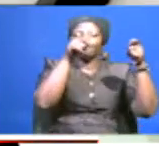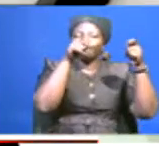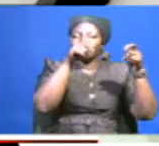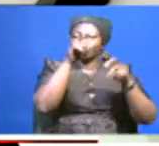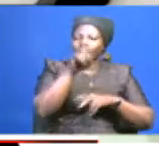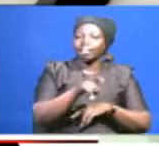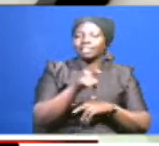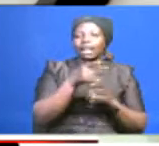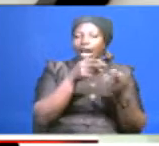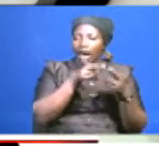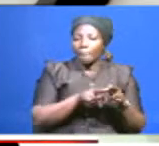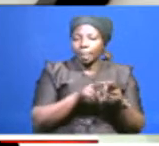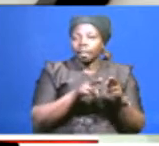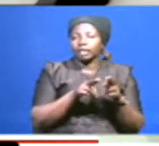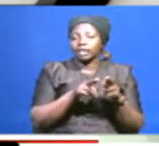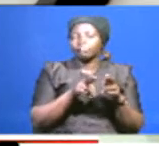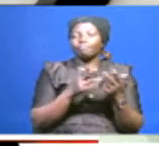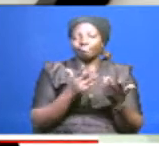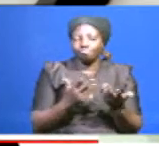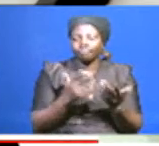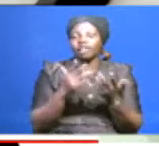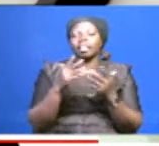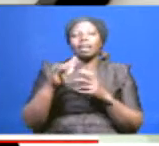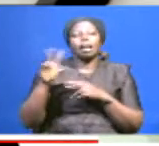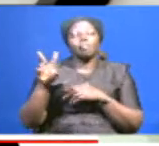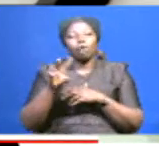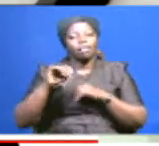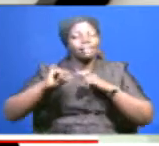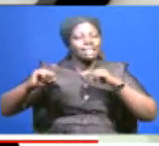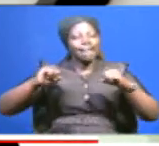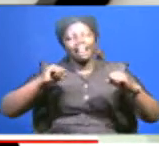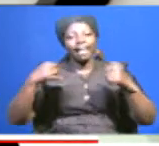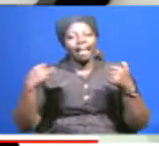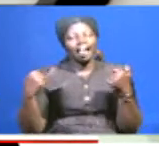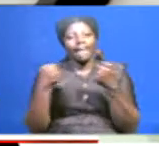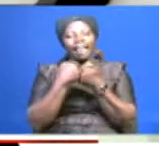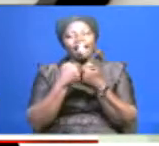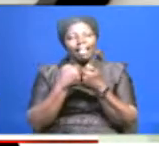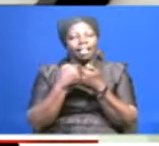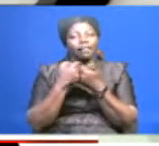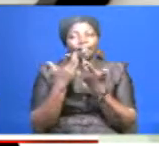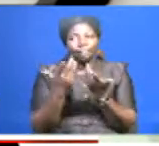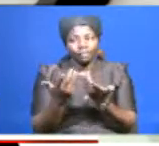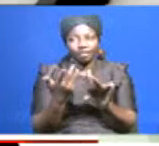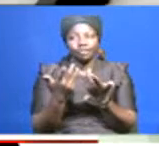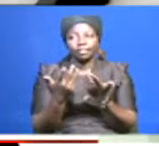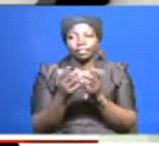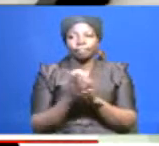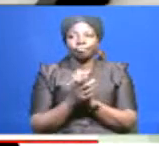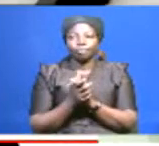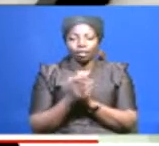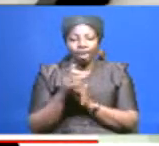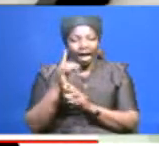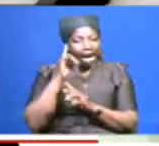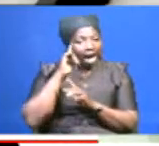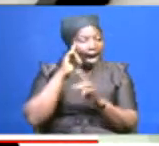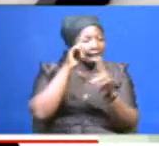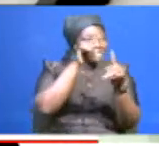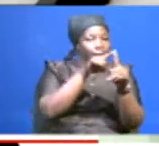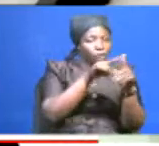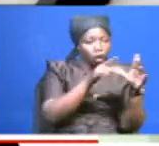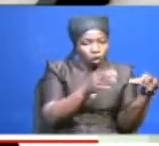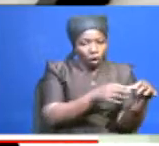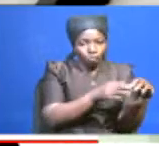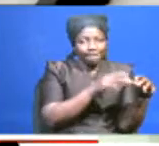Zainab Said reports, the two sides appear headed on a coalition course, with Azimio on one hand insisting that